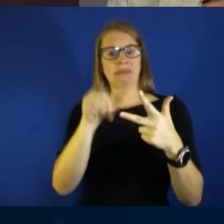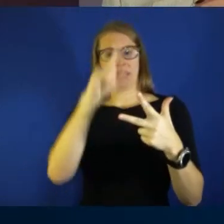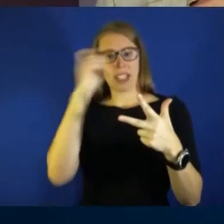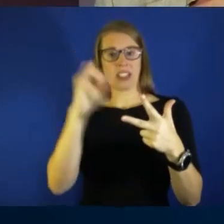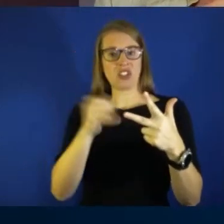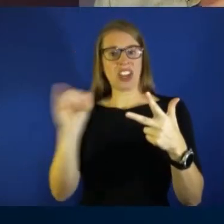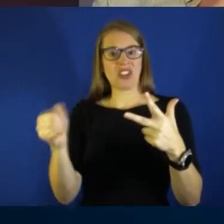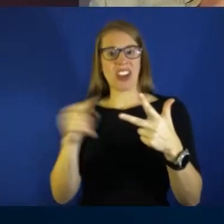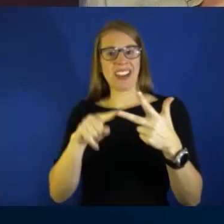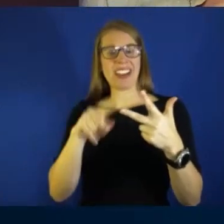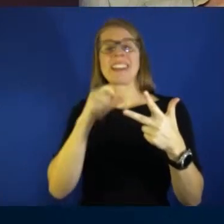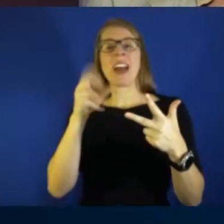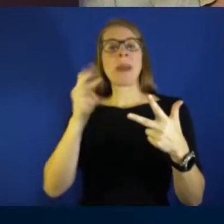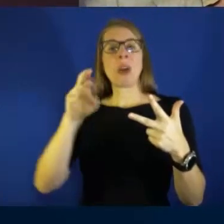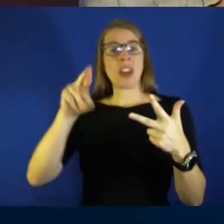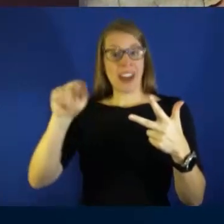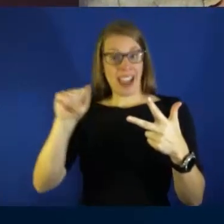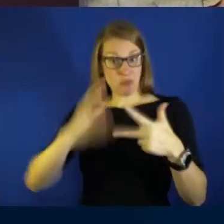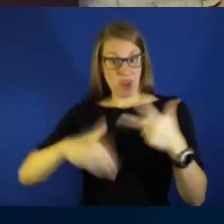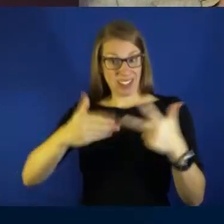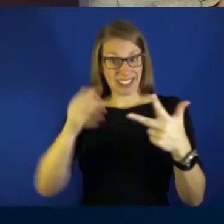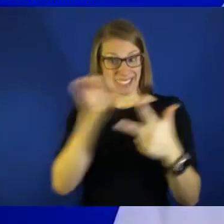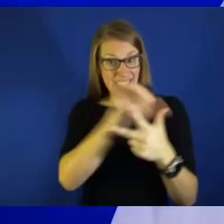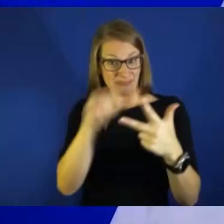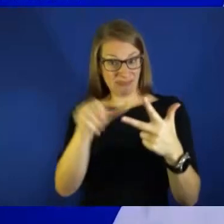an mRNA vaccine? Thoughts on that?